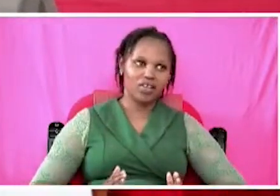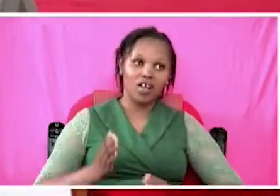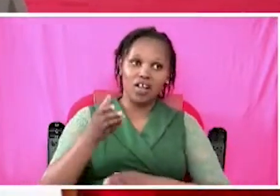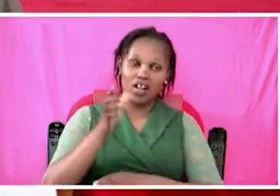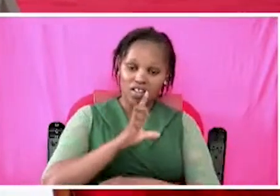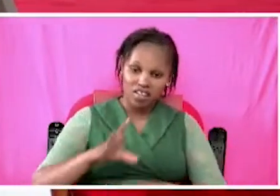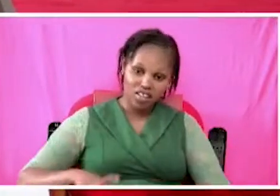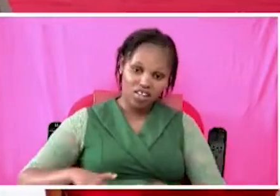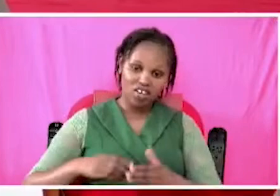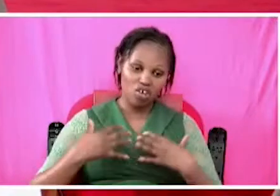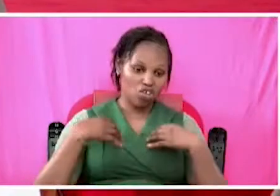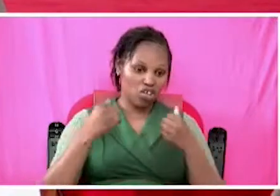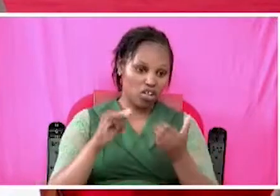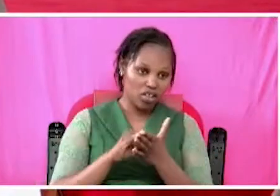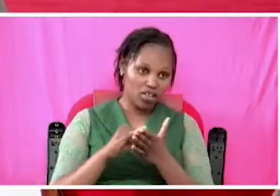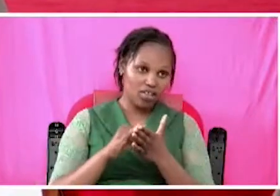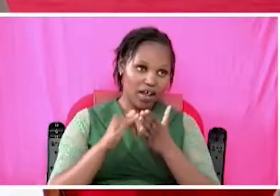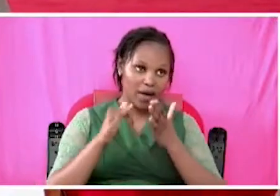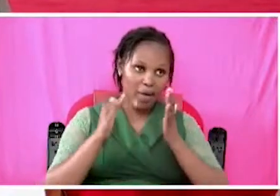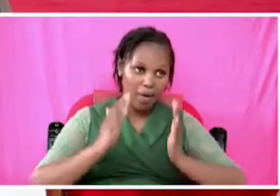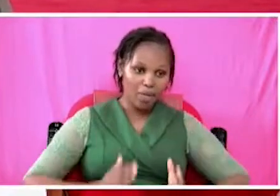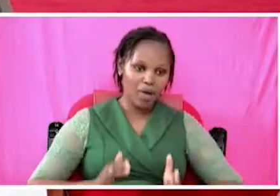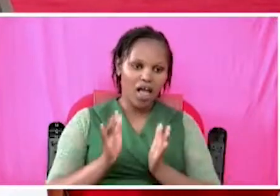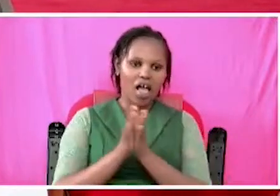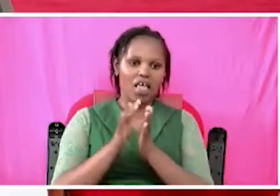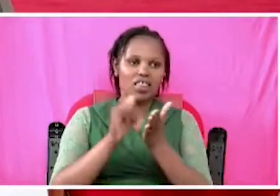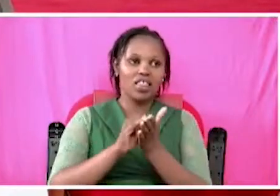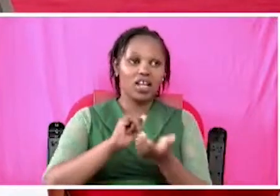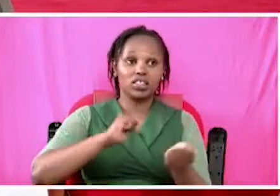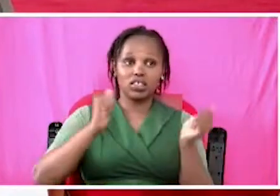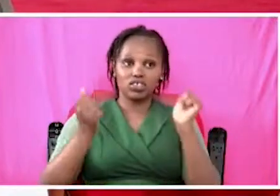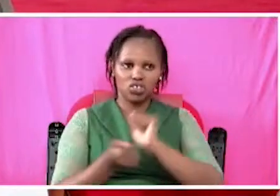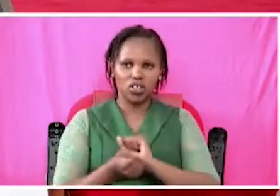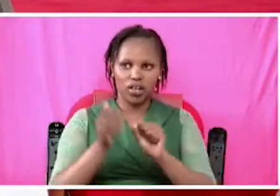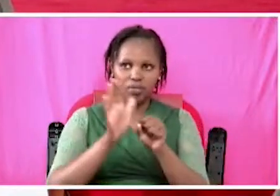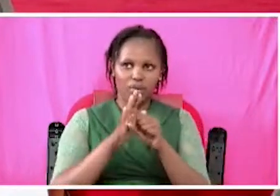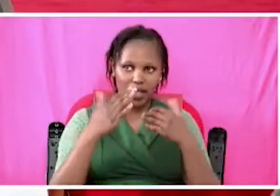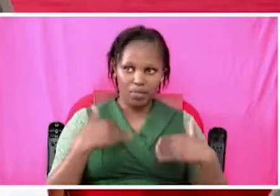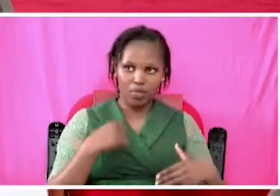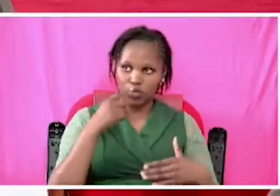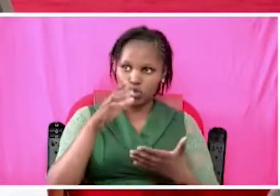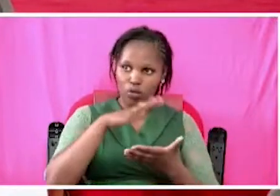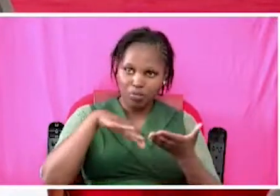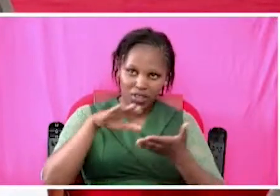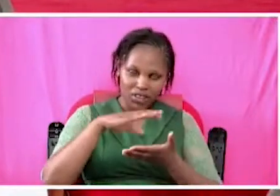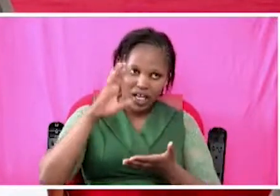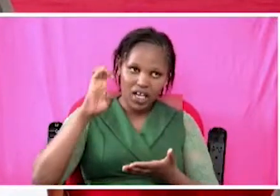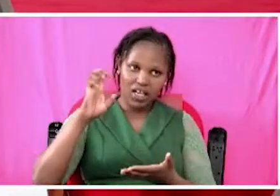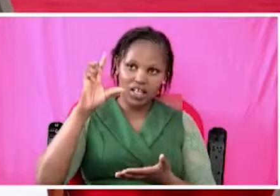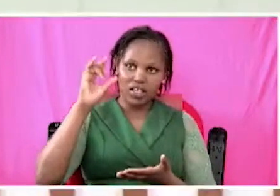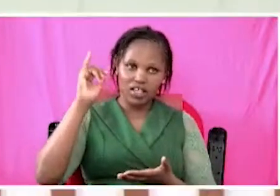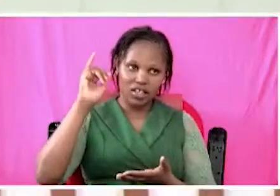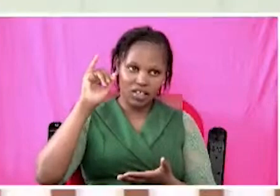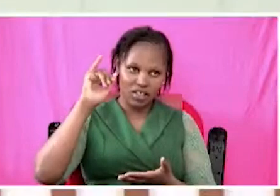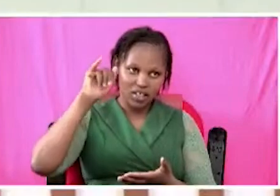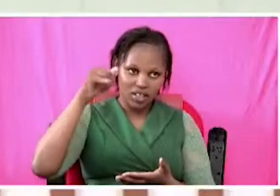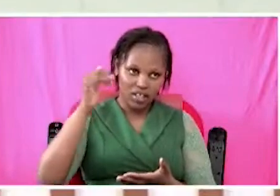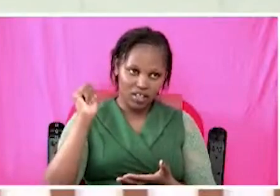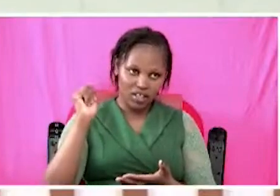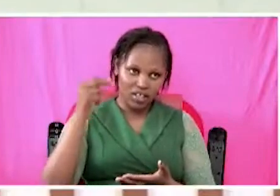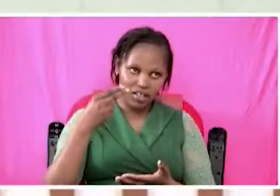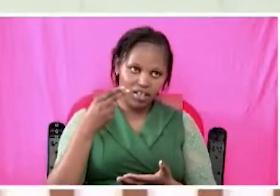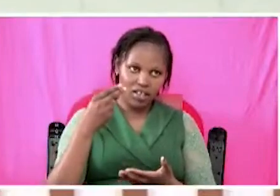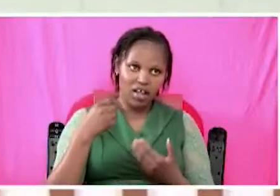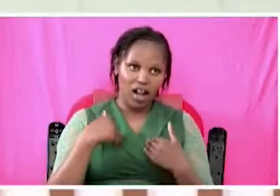changed a lot of people who had come. So basically, Elijah had that, and that turned